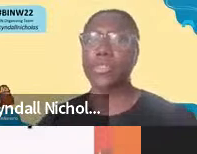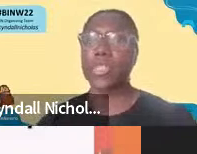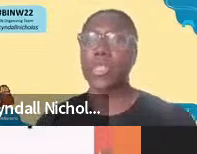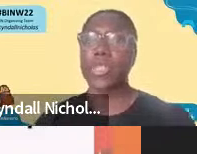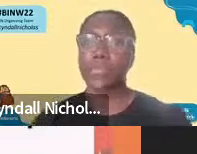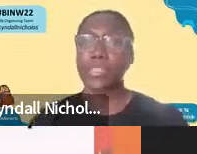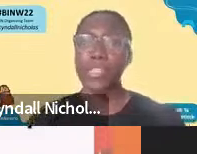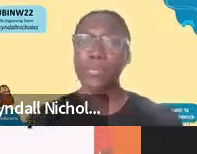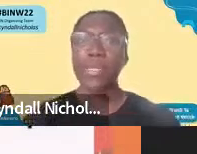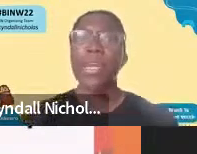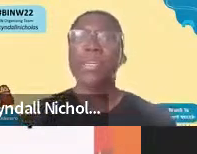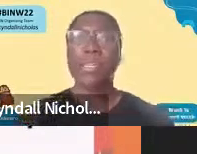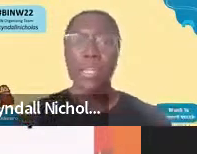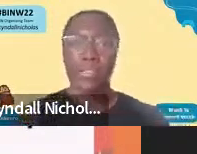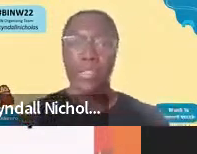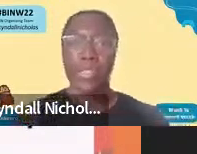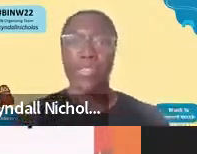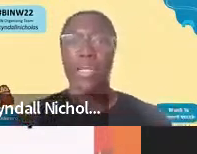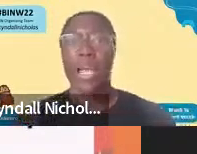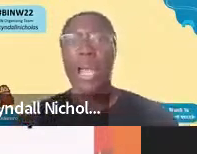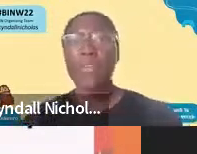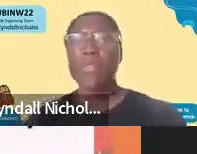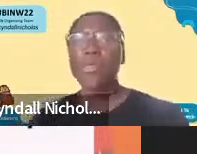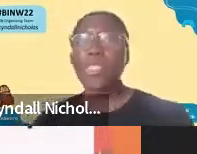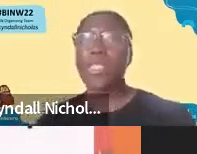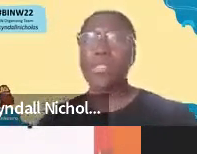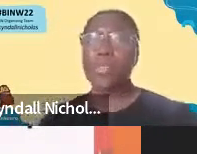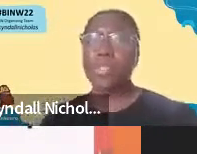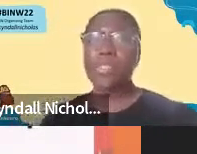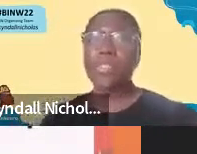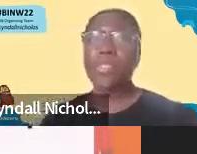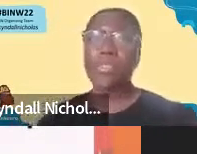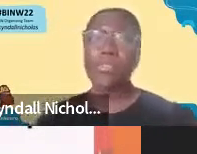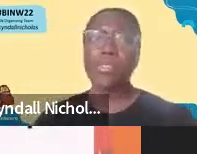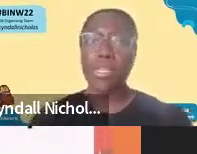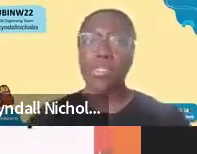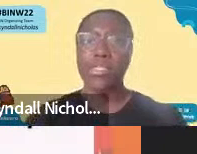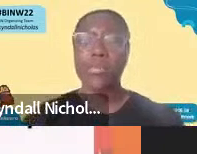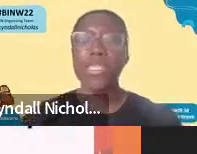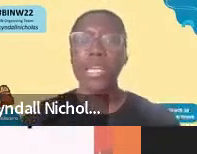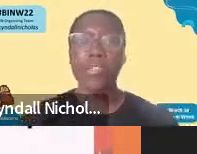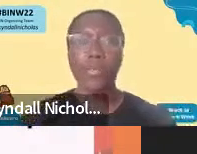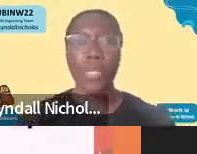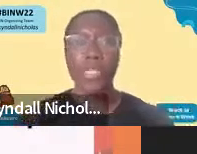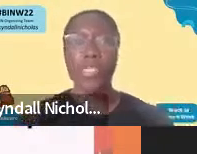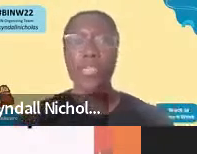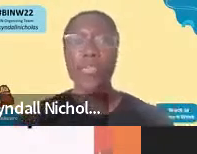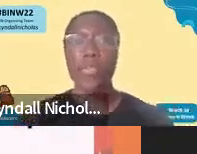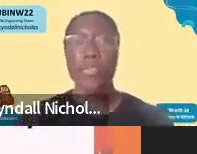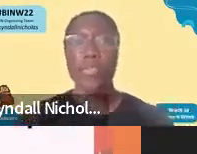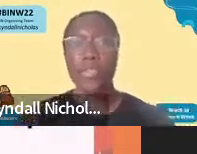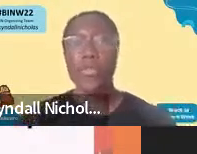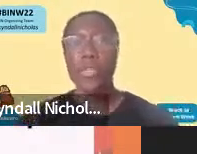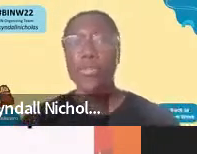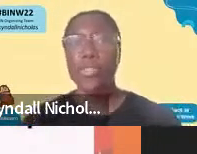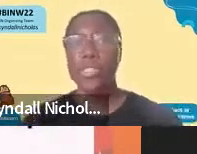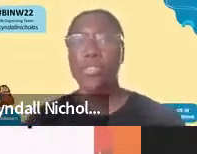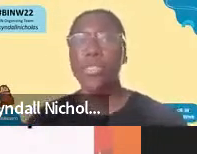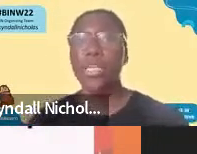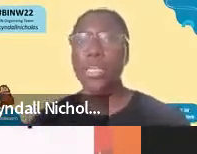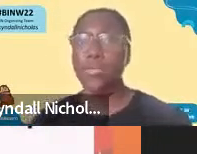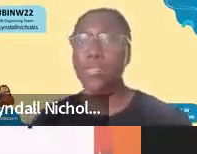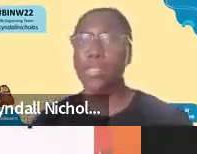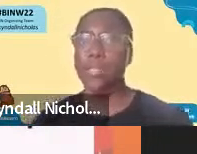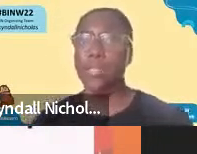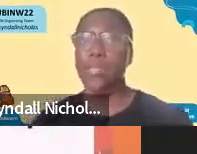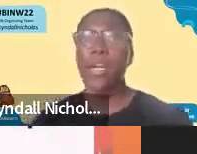VU University in Amsterdam, the Netherlands. After which Dr. Ritter continued studying to obtain her PhD from the VU Medical